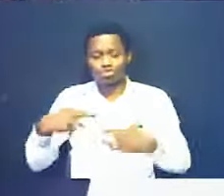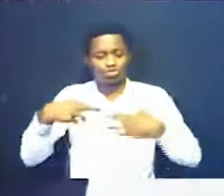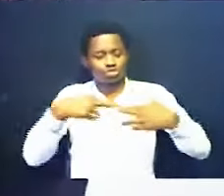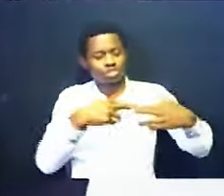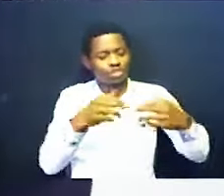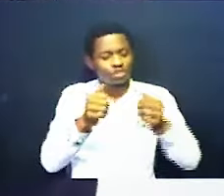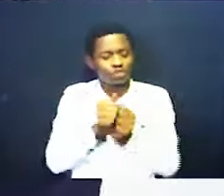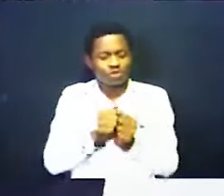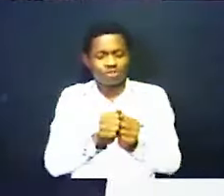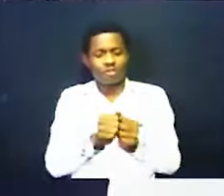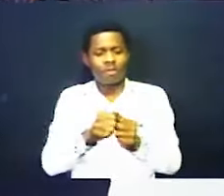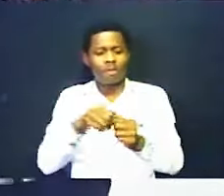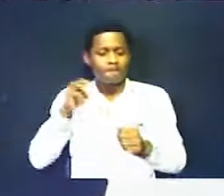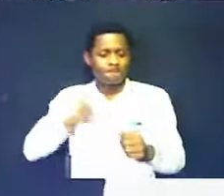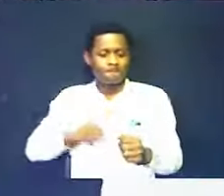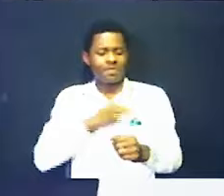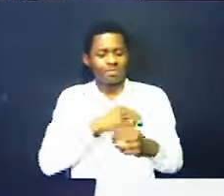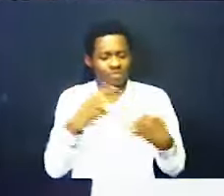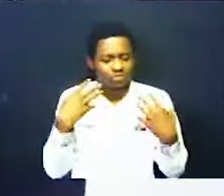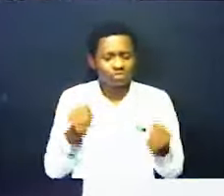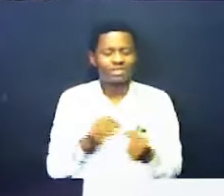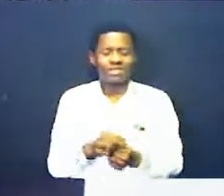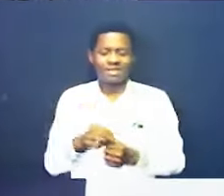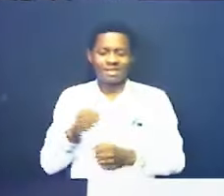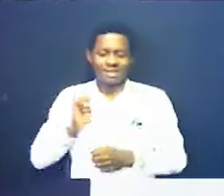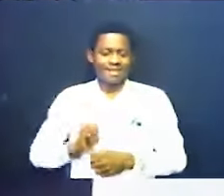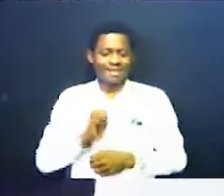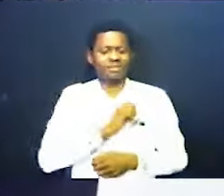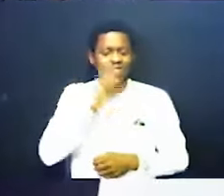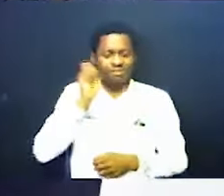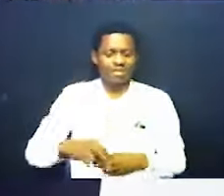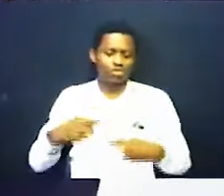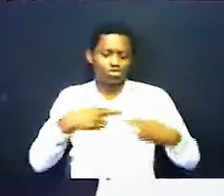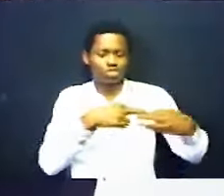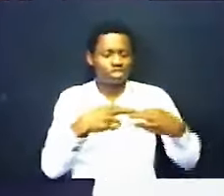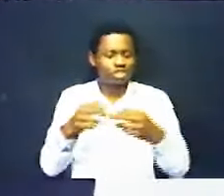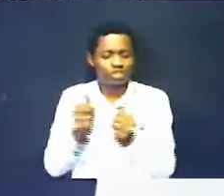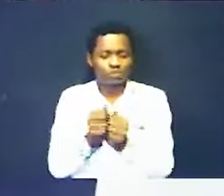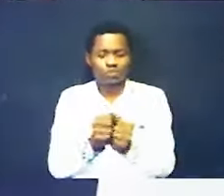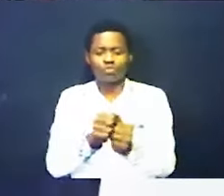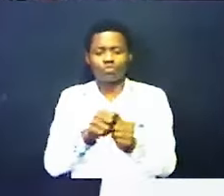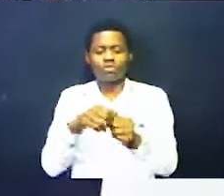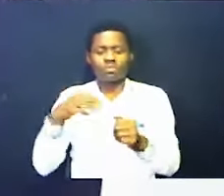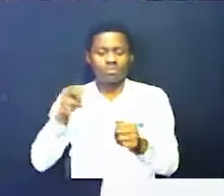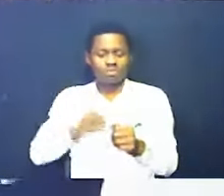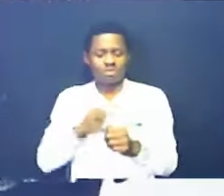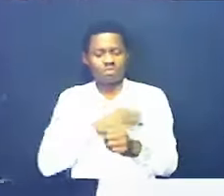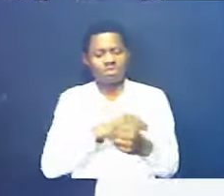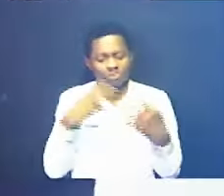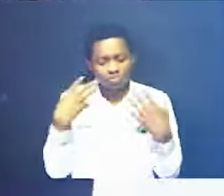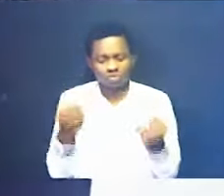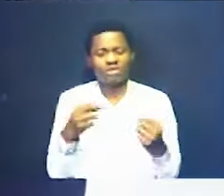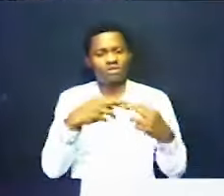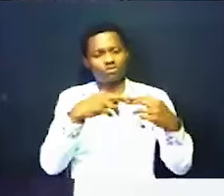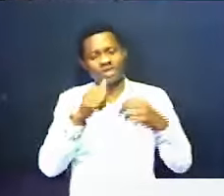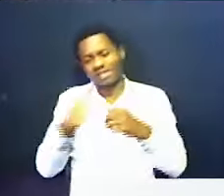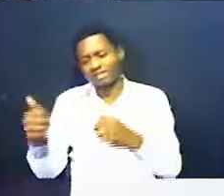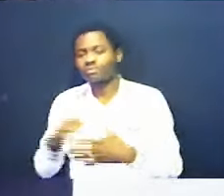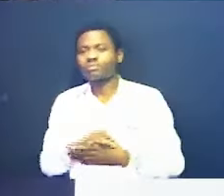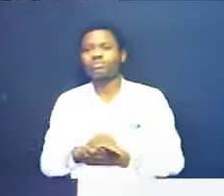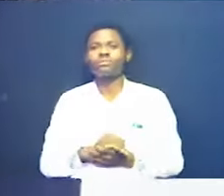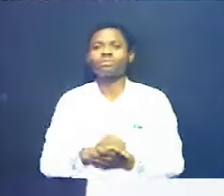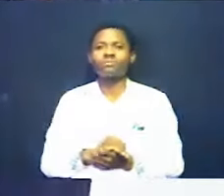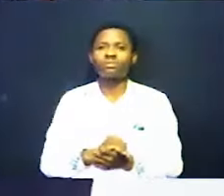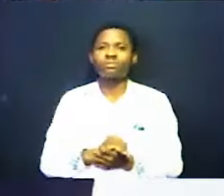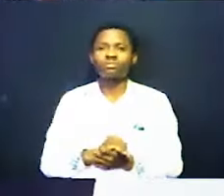se asofo ewo ayonkofa so nko. Elders must be relational. Ese se asori mpanifo nso etumi nya ayonkofa so nko wo ne asori ma